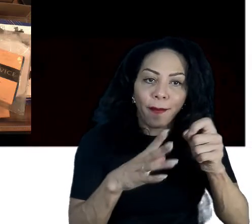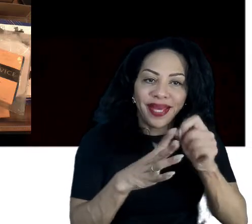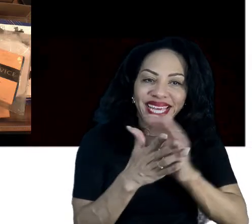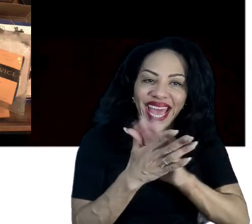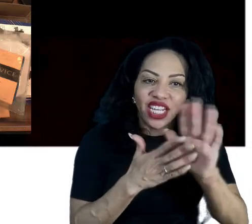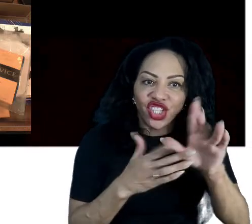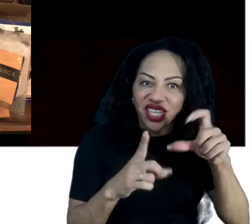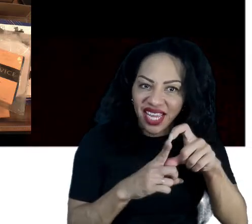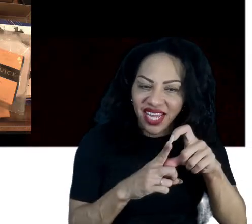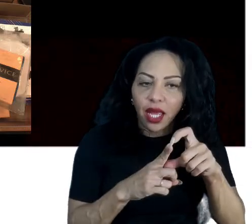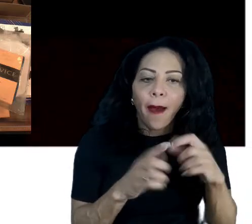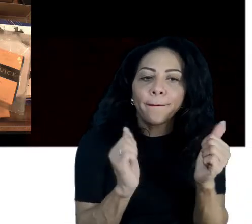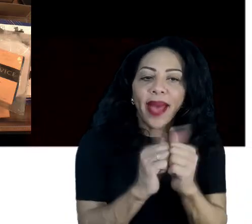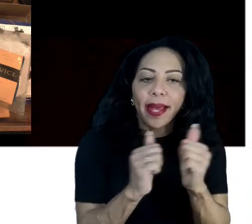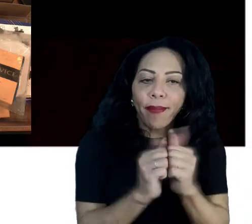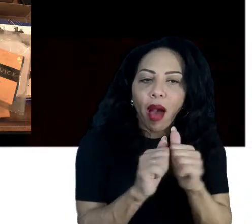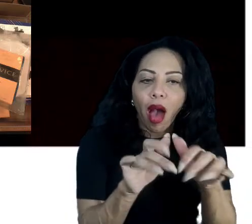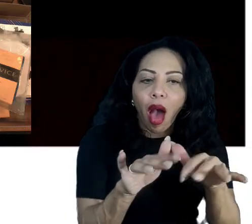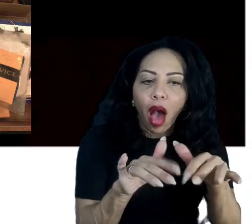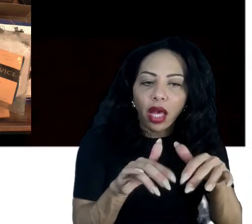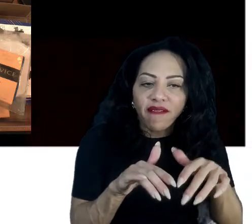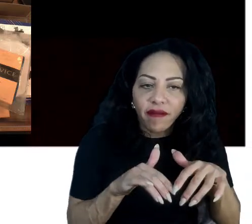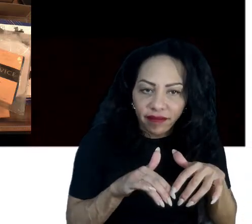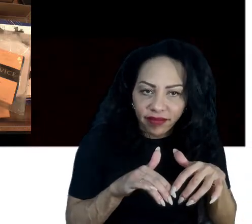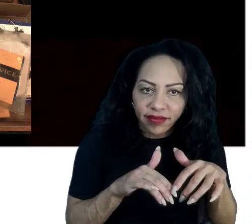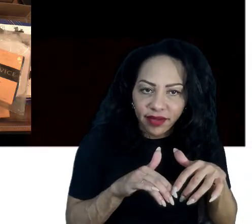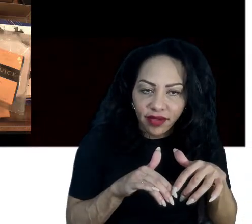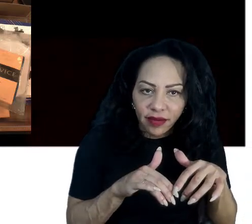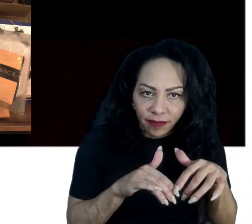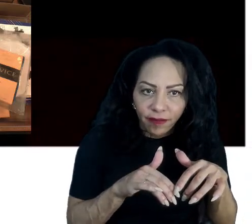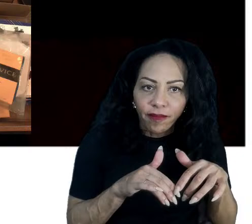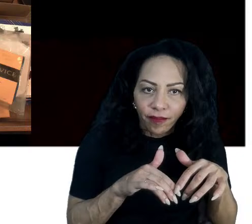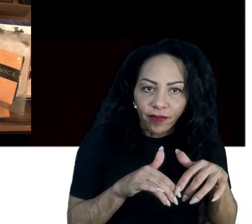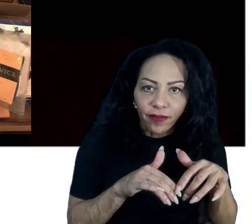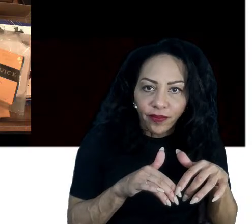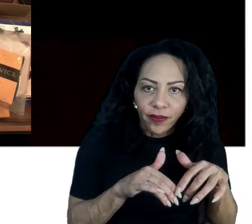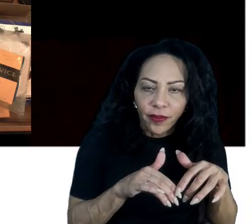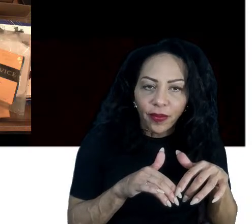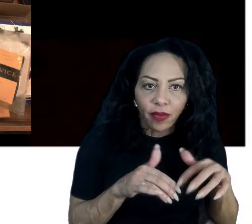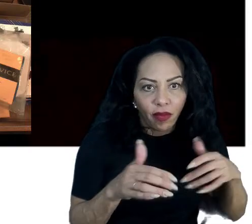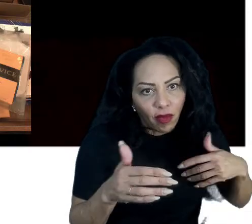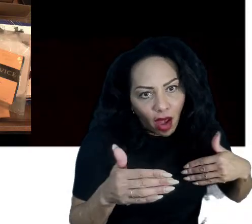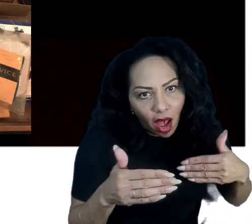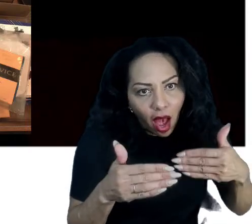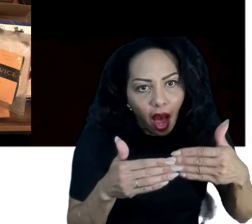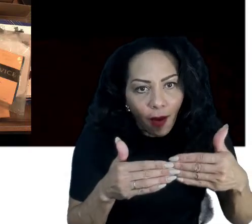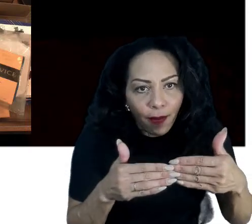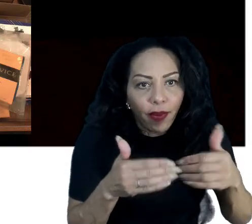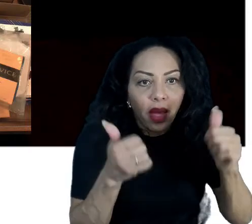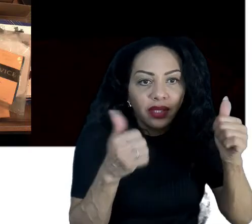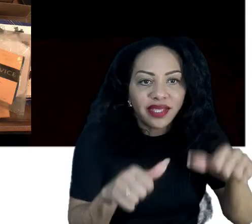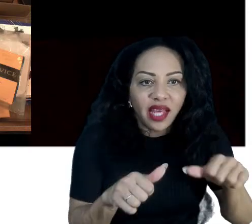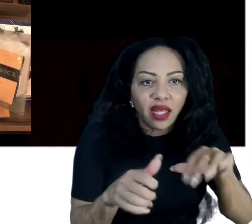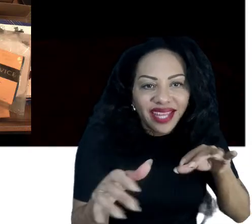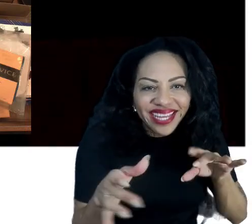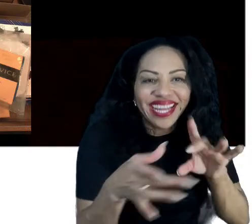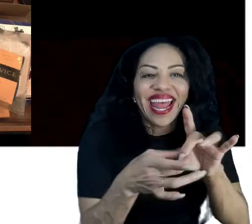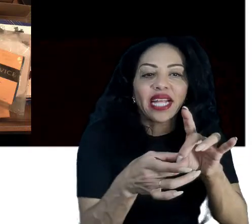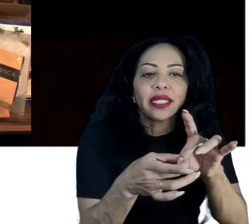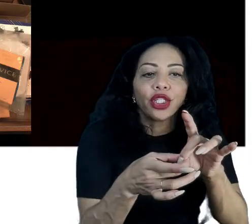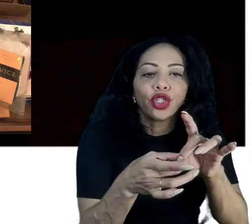that Arnolfini started or connected to the internet. And so the image